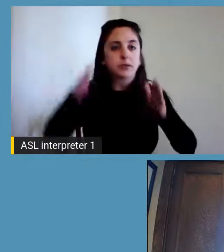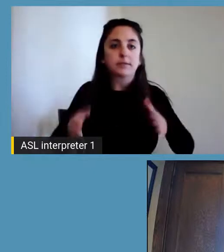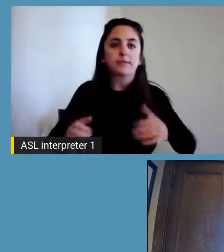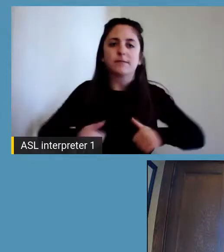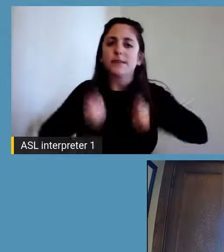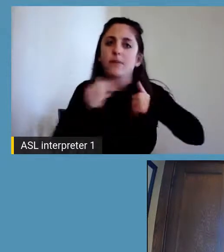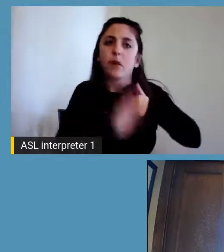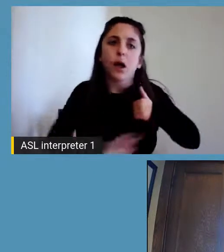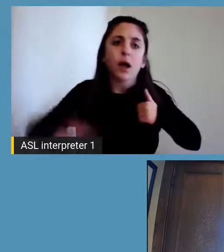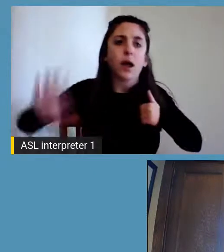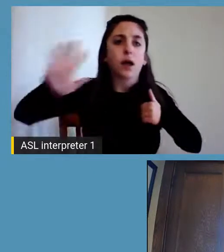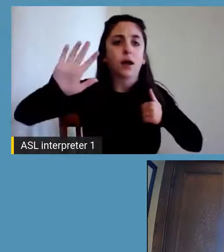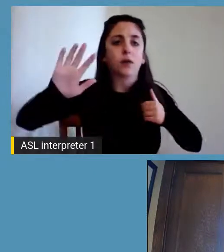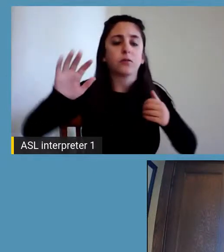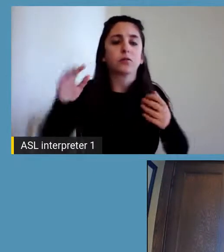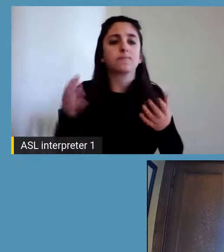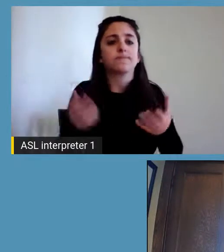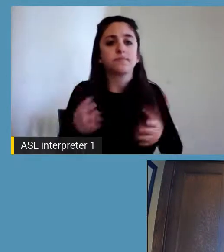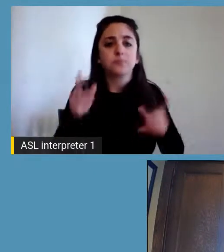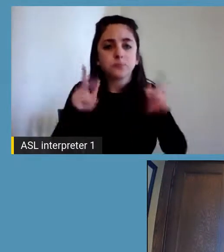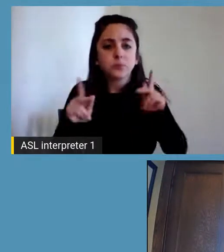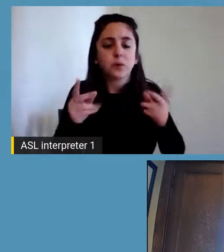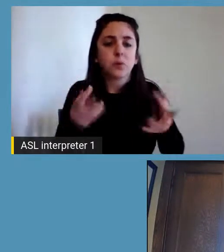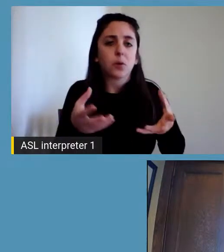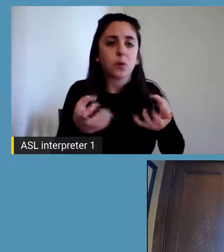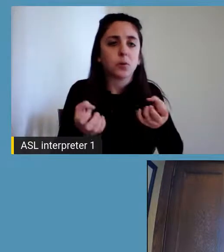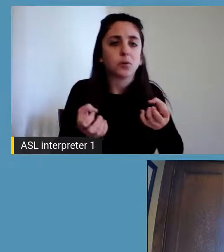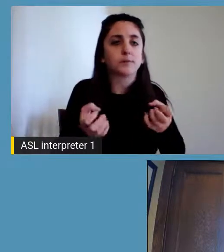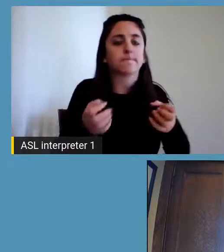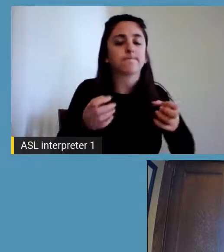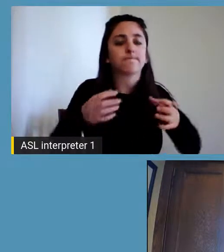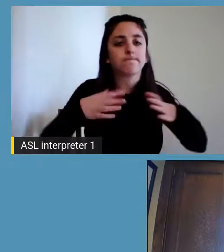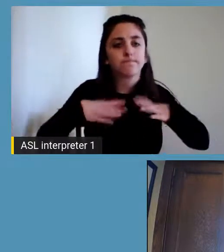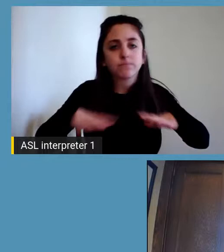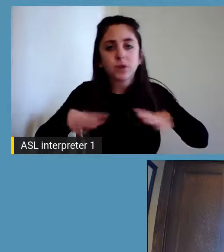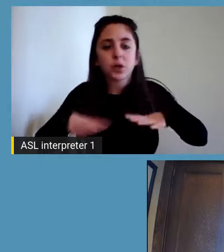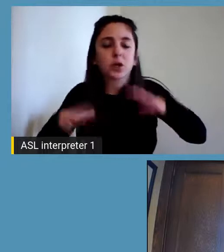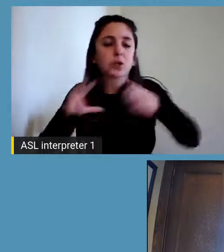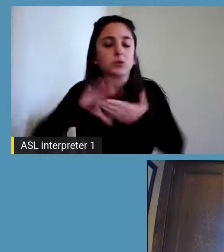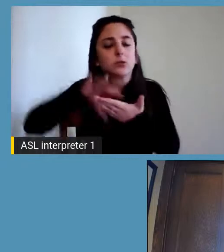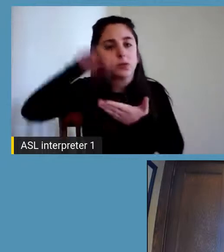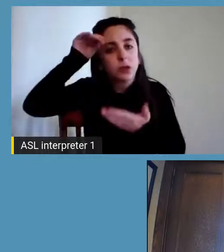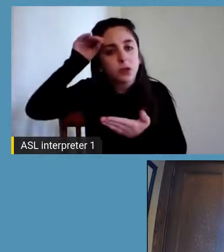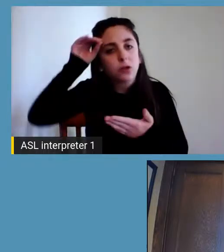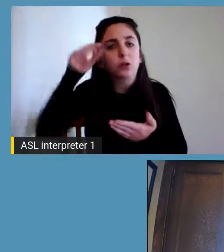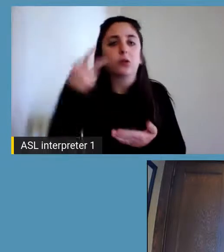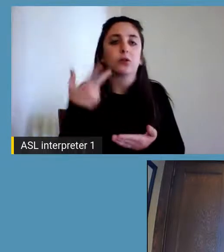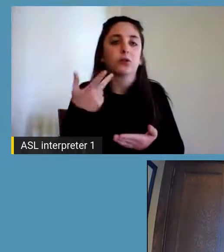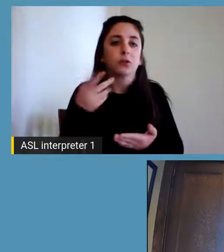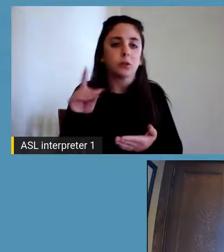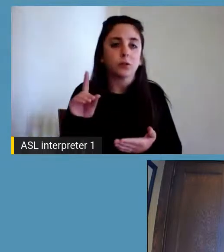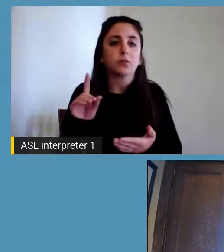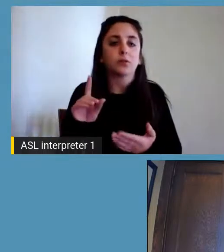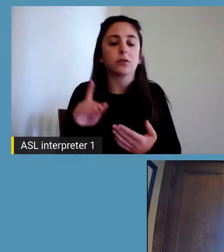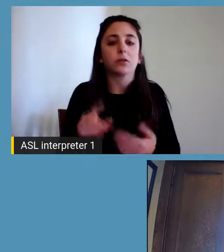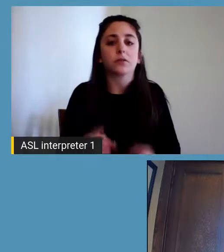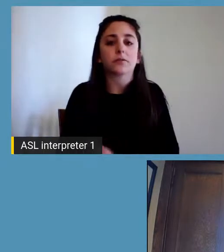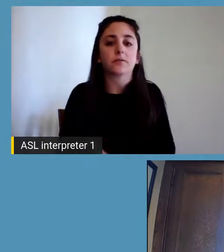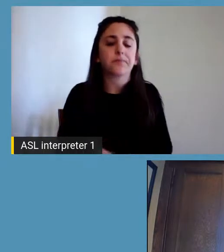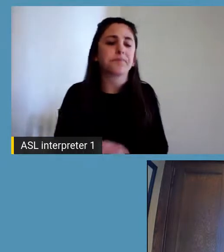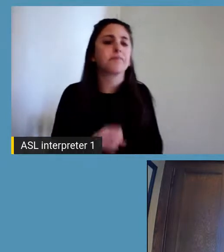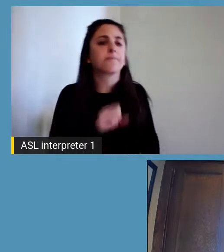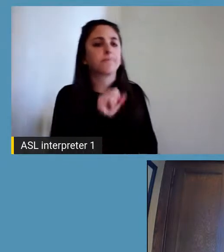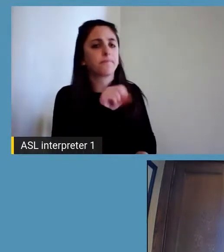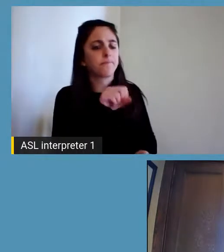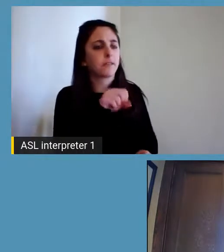3D, and those are from apparel industry. It's quite a combo. It seems to me that there might